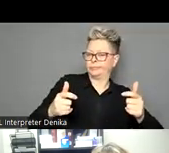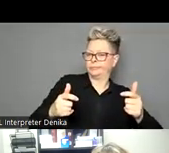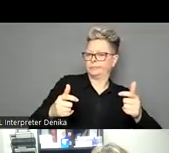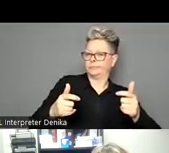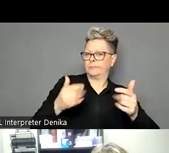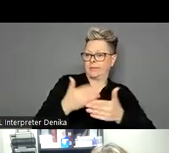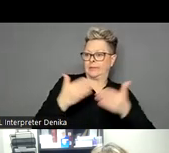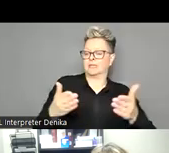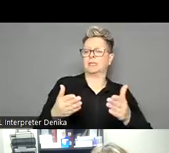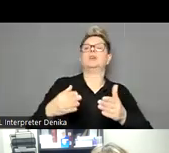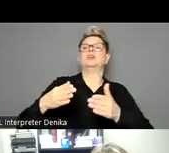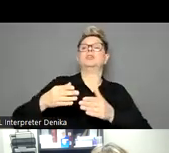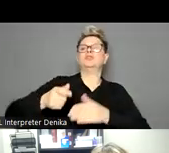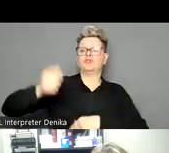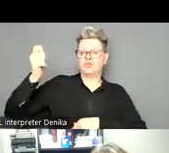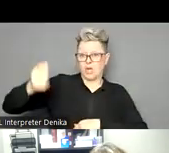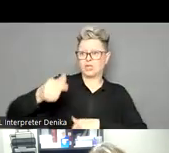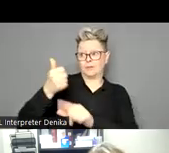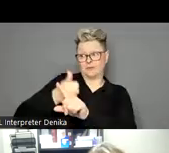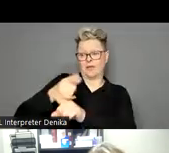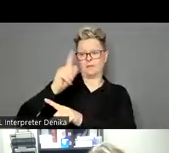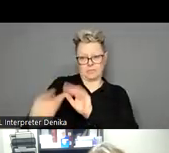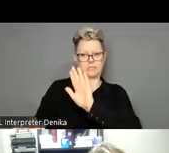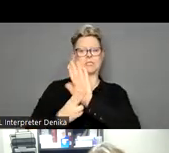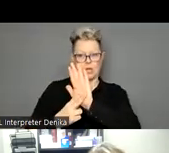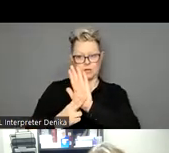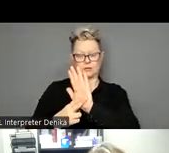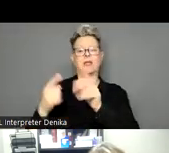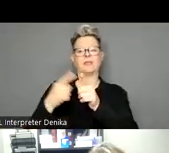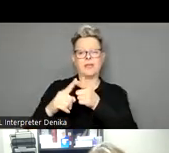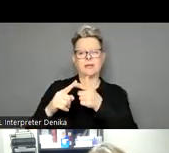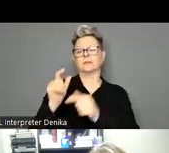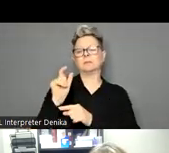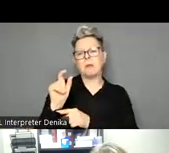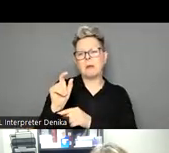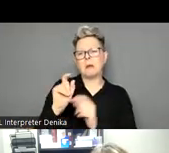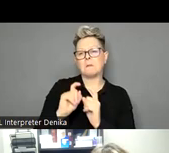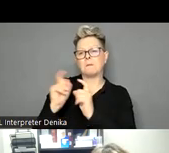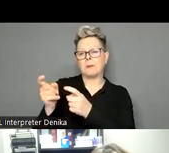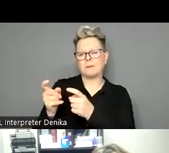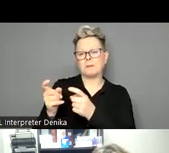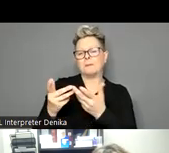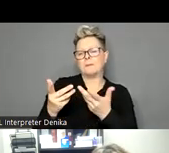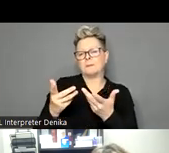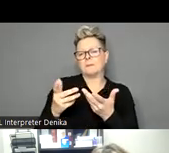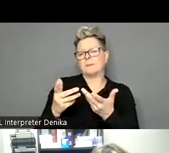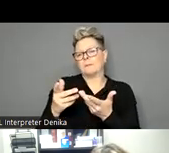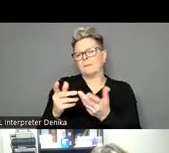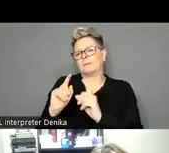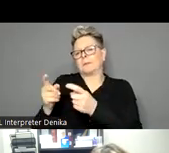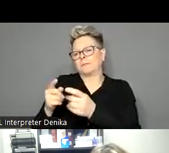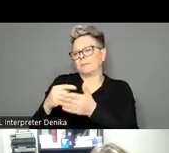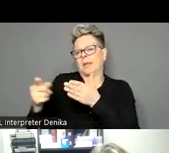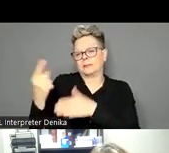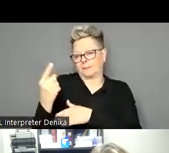judge has to sign off on, but there is a small pecuniary benefit to being an executor,